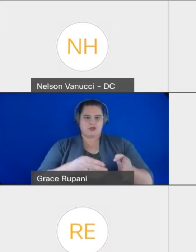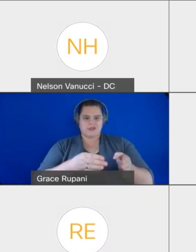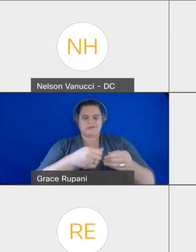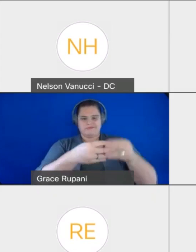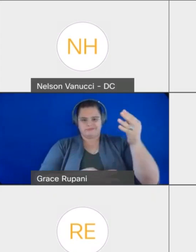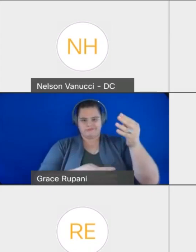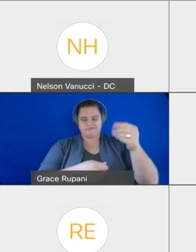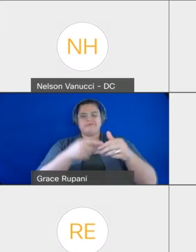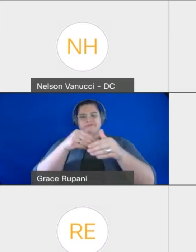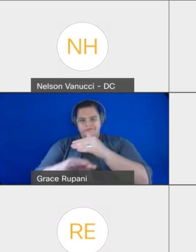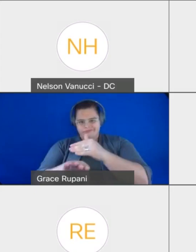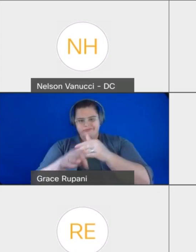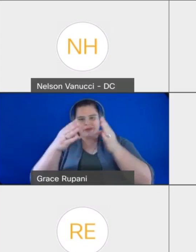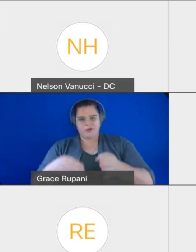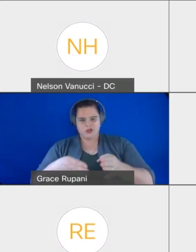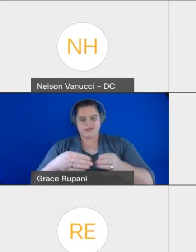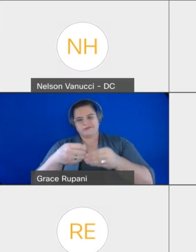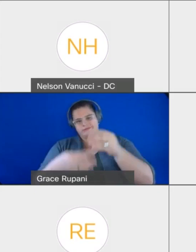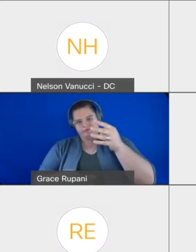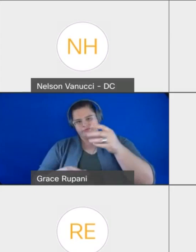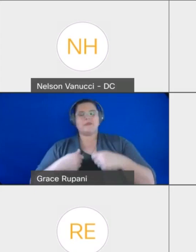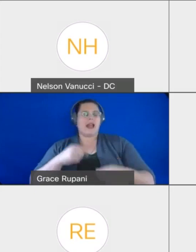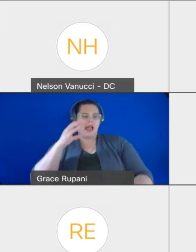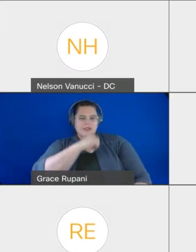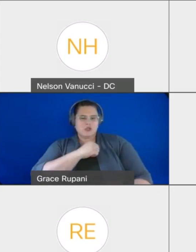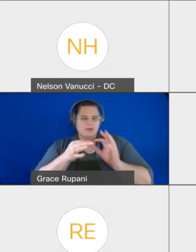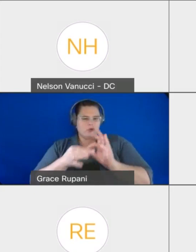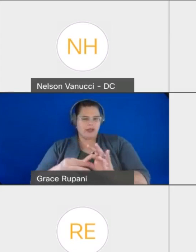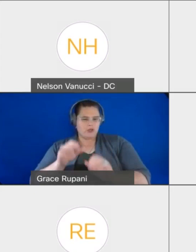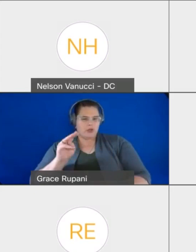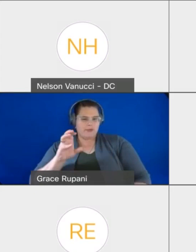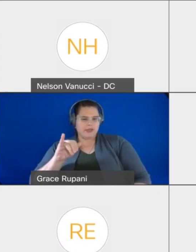This is in response to a question, I assume, regarding the POC issue.